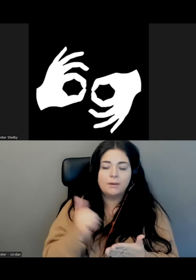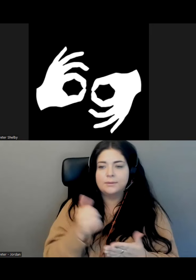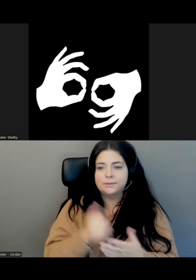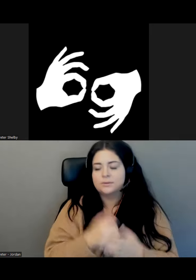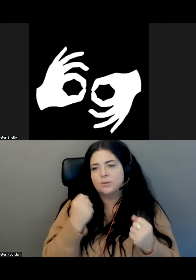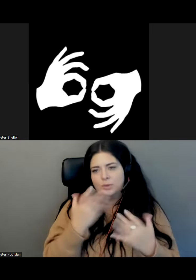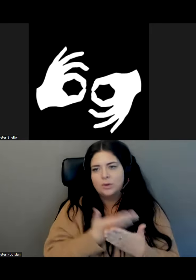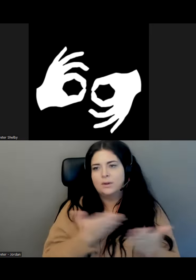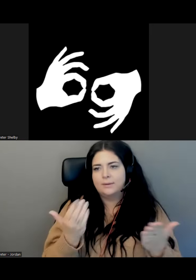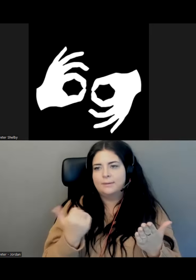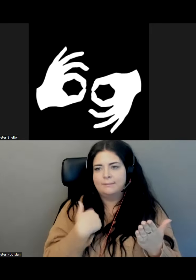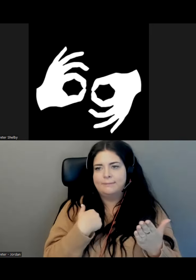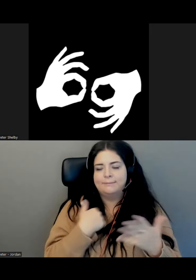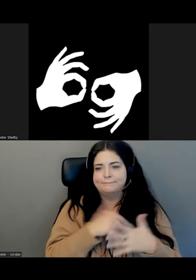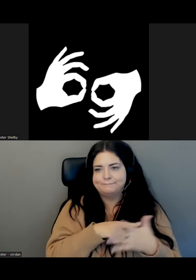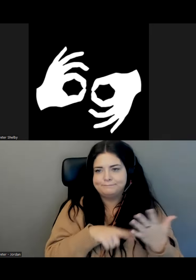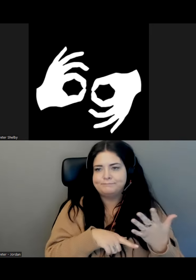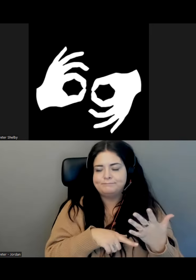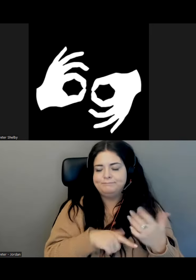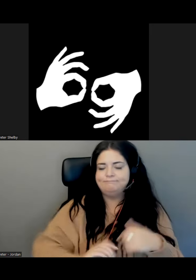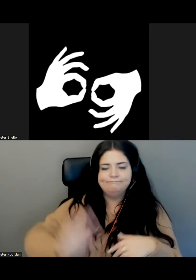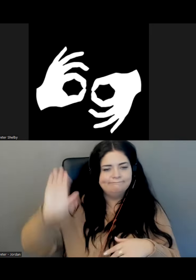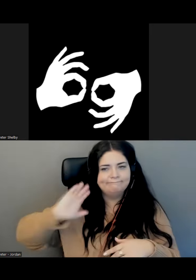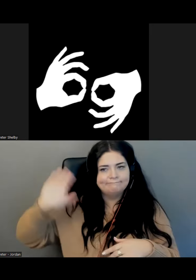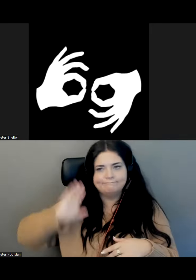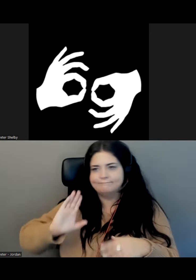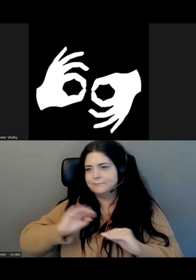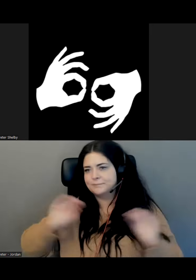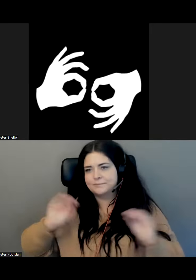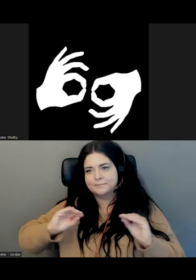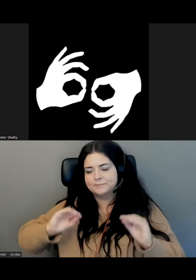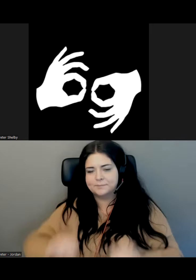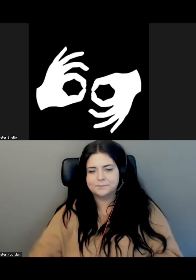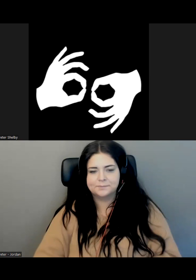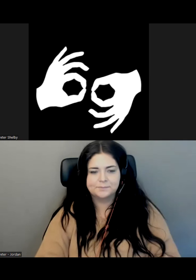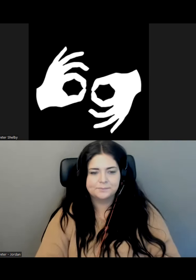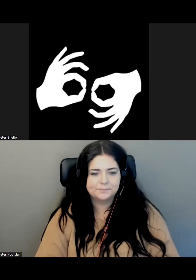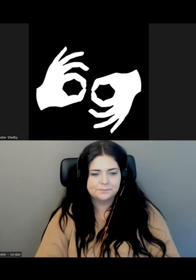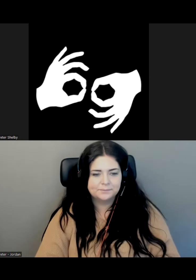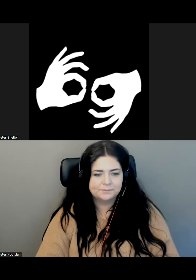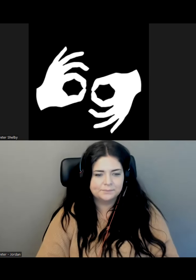things that we can do that, again, we couldn't a few years ago.